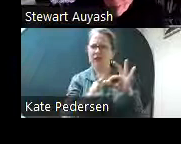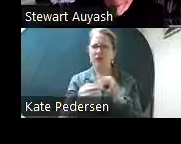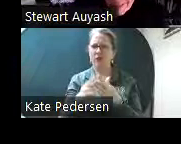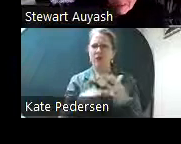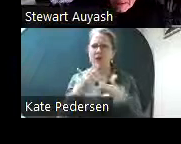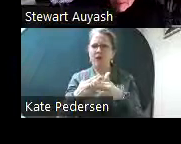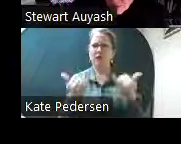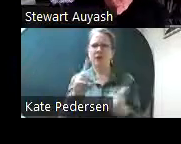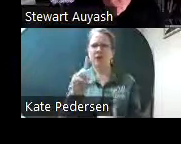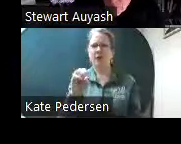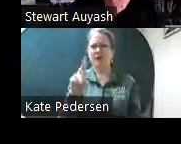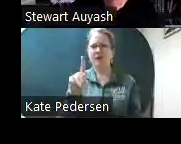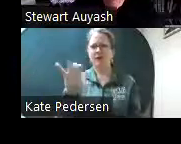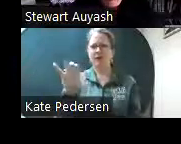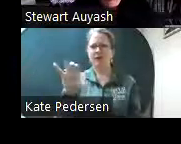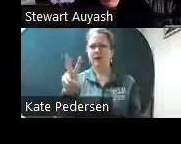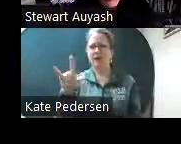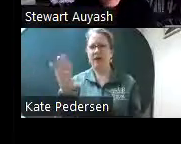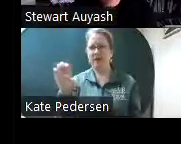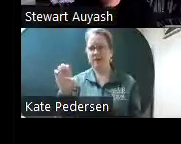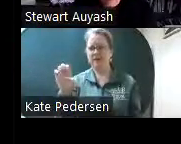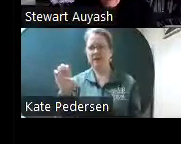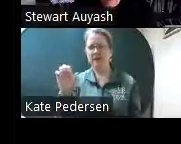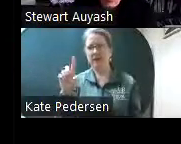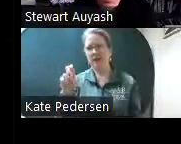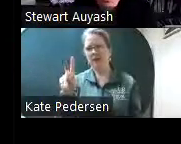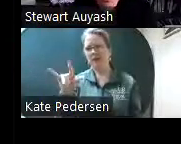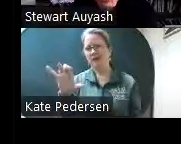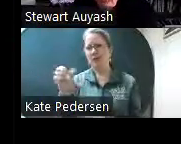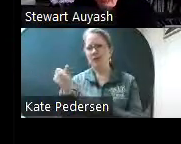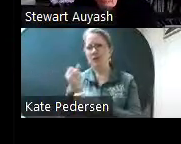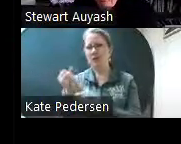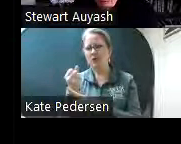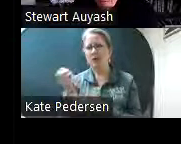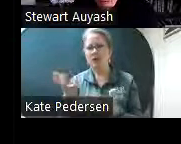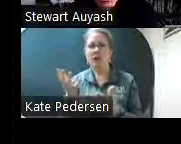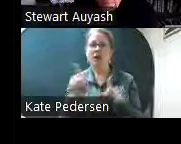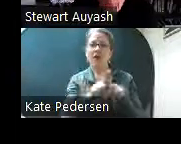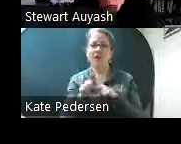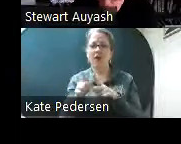today domestic abuse. It was also